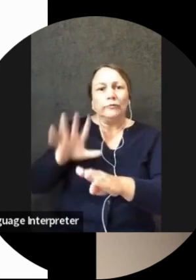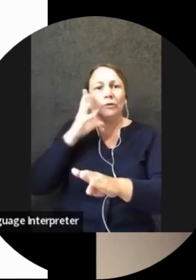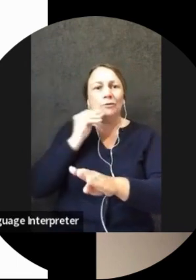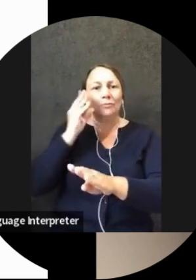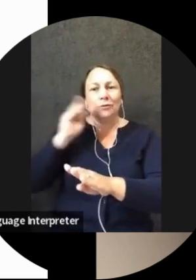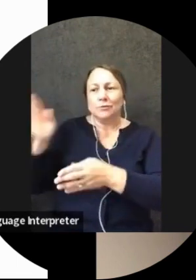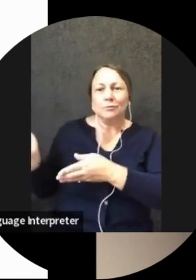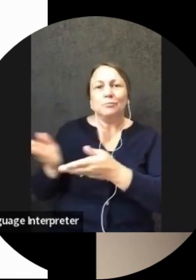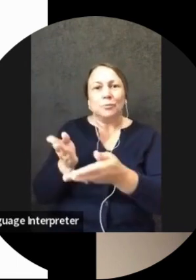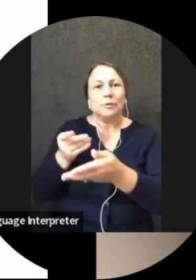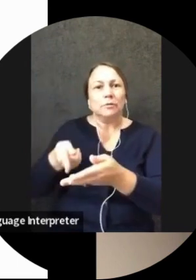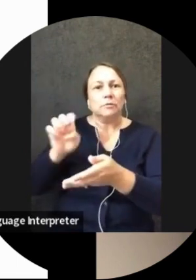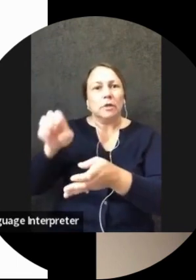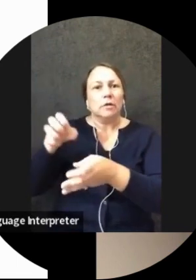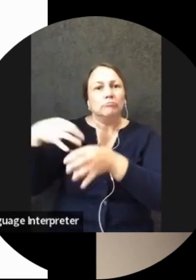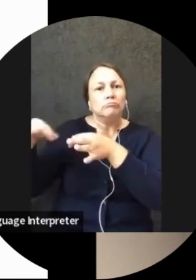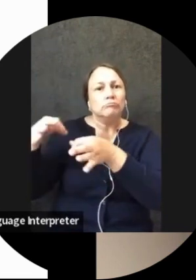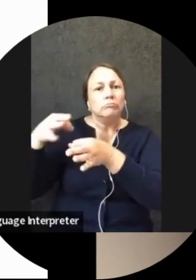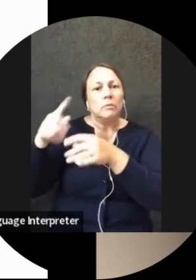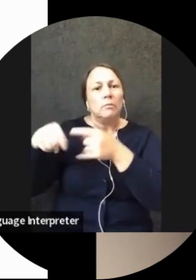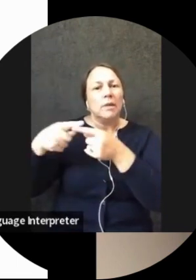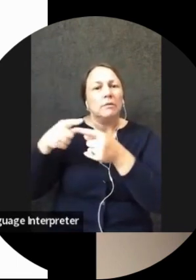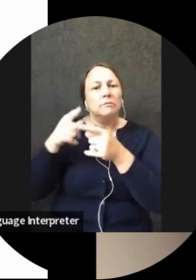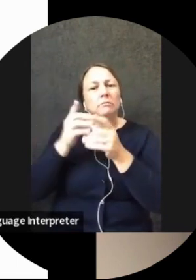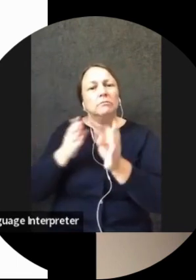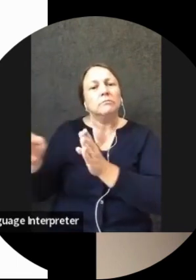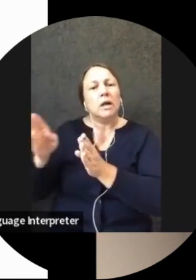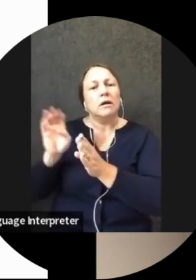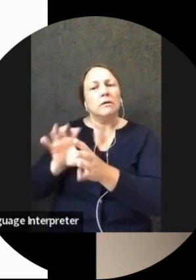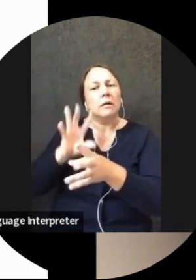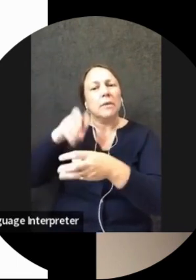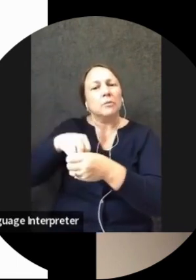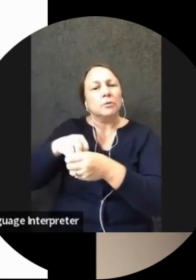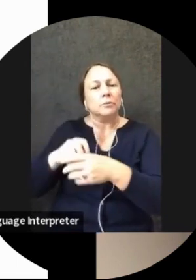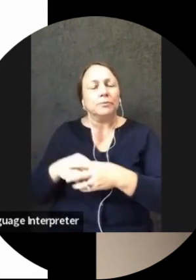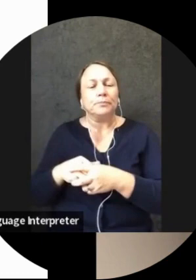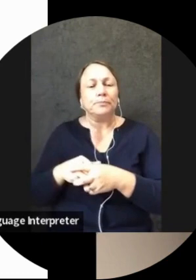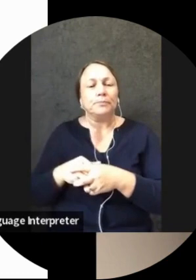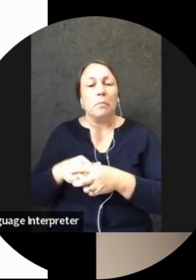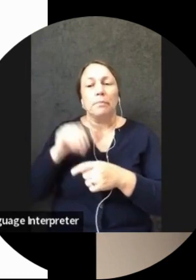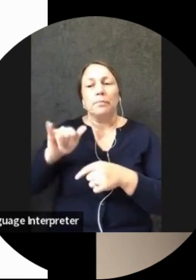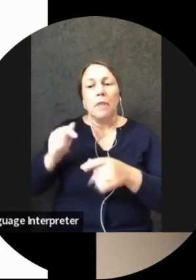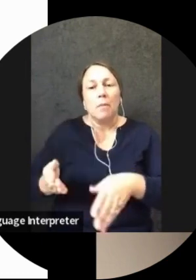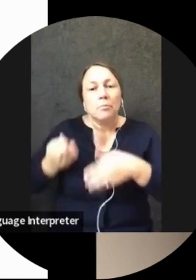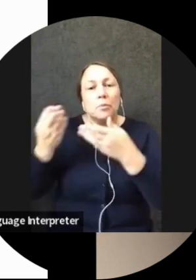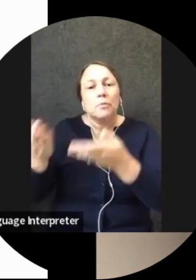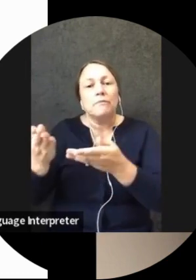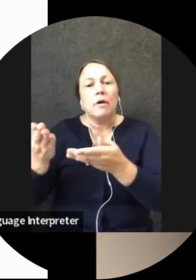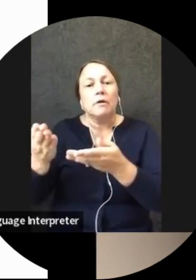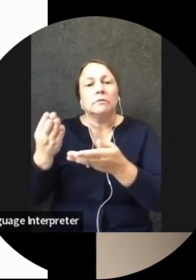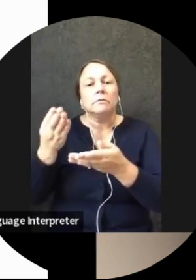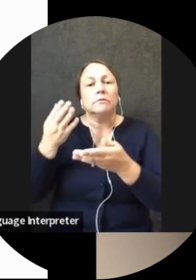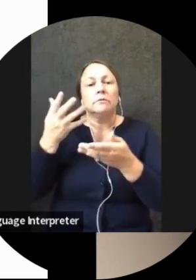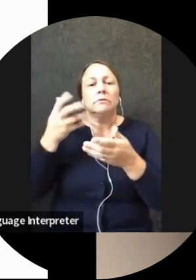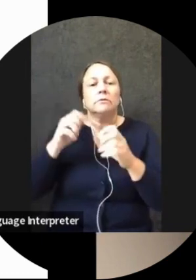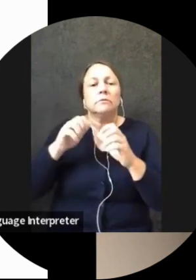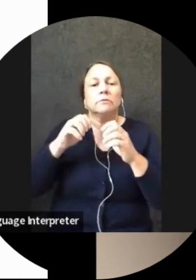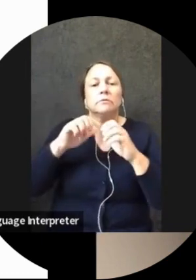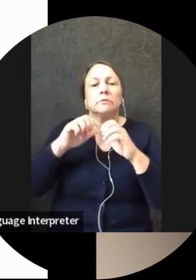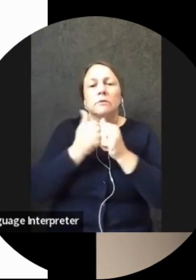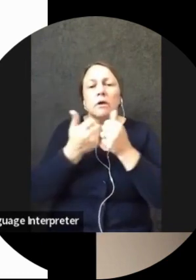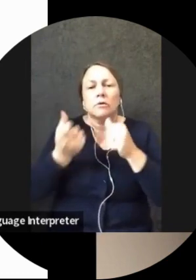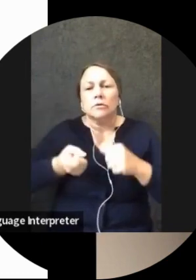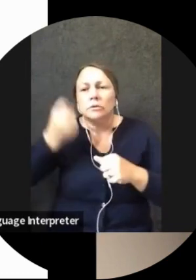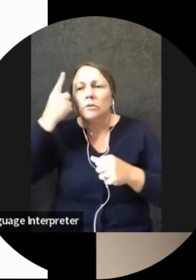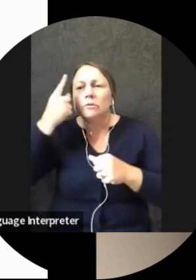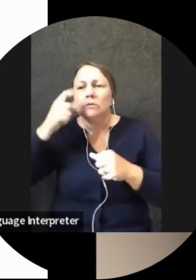participate in the development of the plan. And what it does is provides a roadmap on how to address